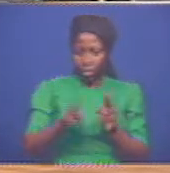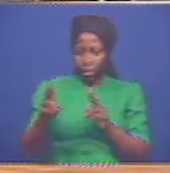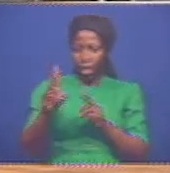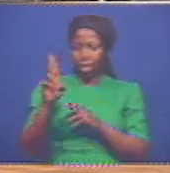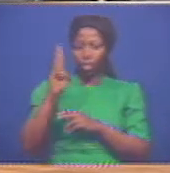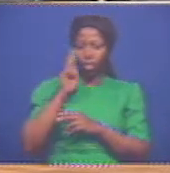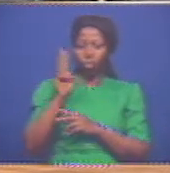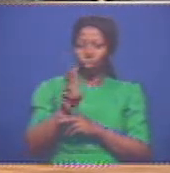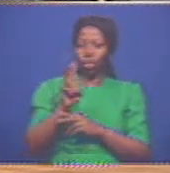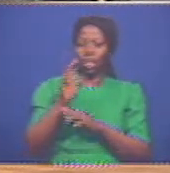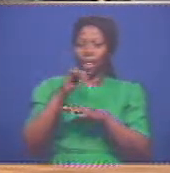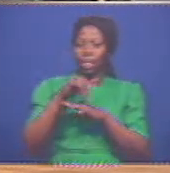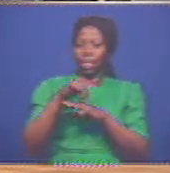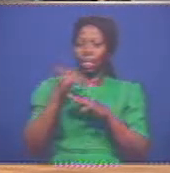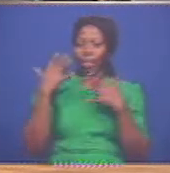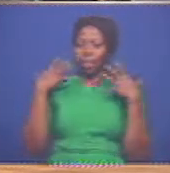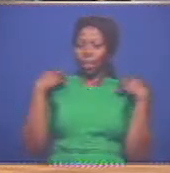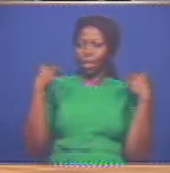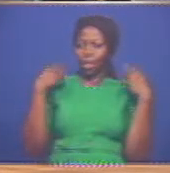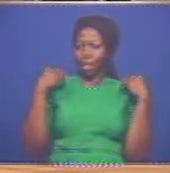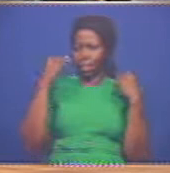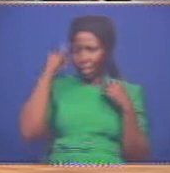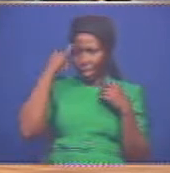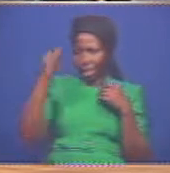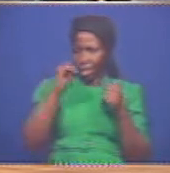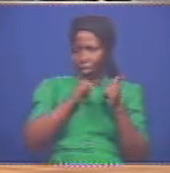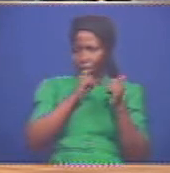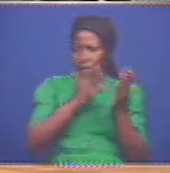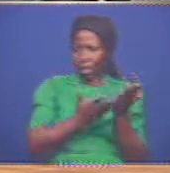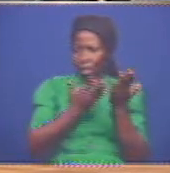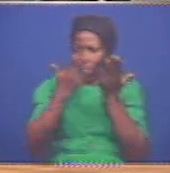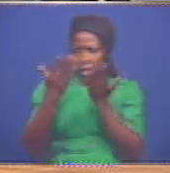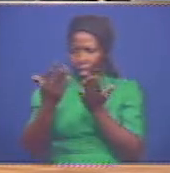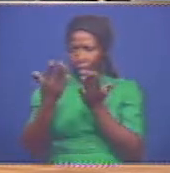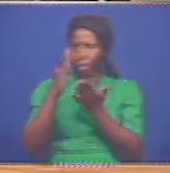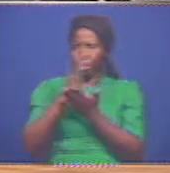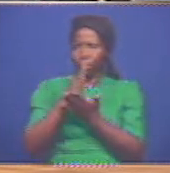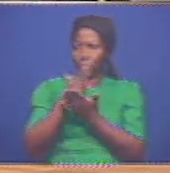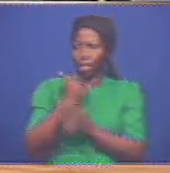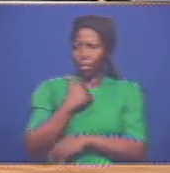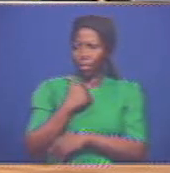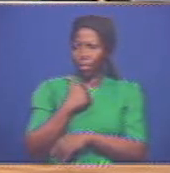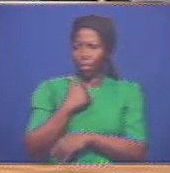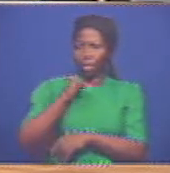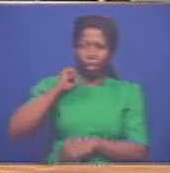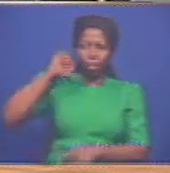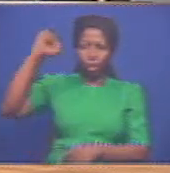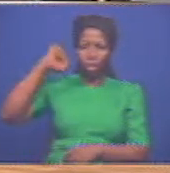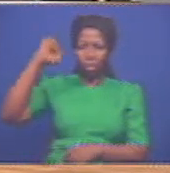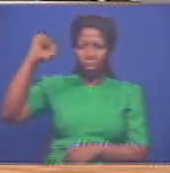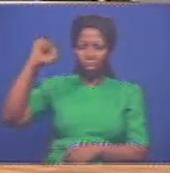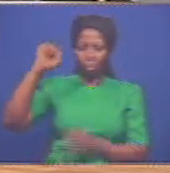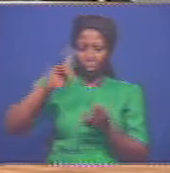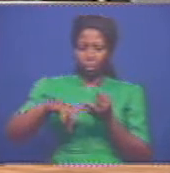at practicality of ideas that are presented. Of course, there's politics and there's also